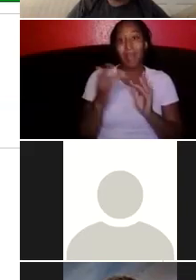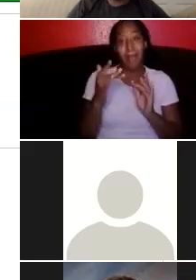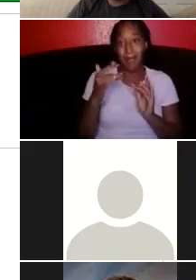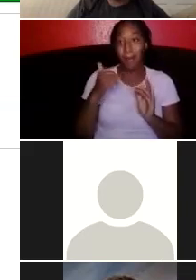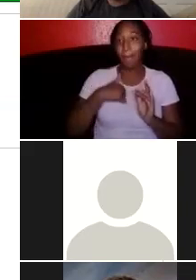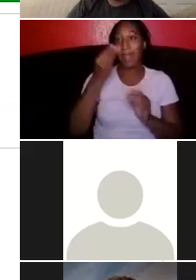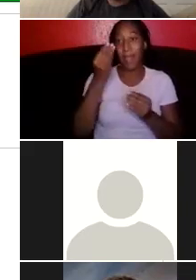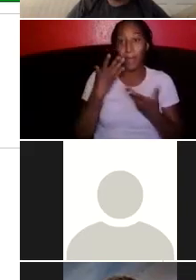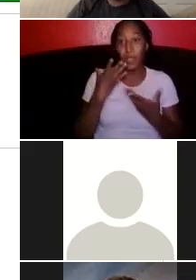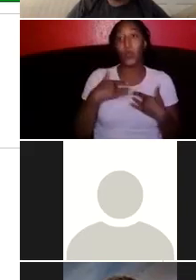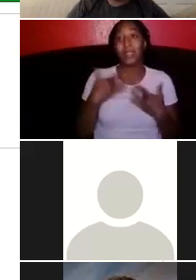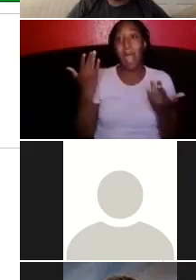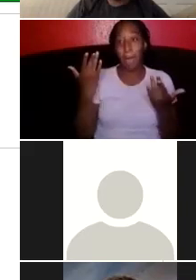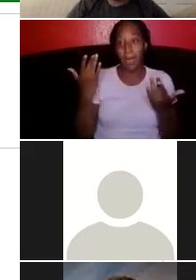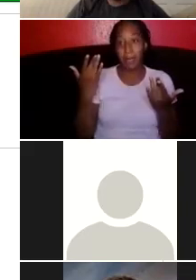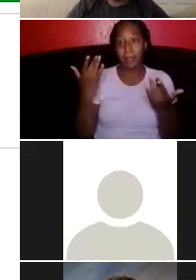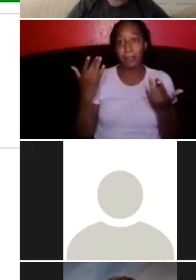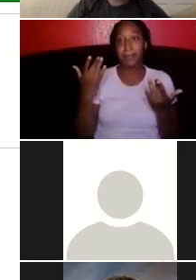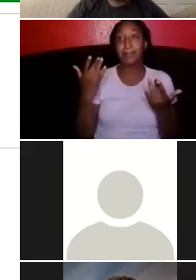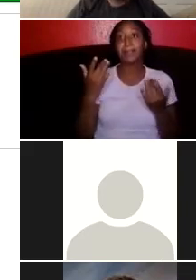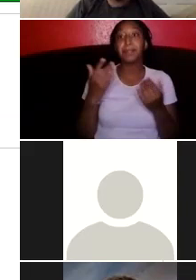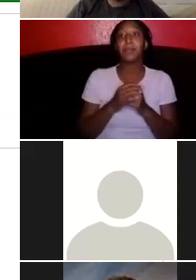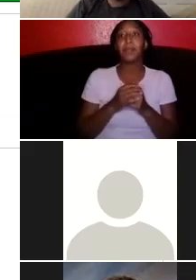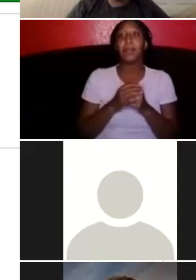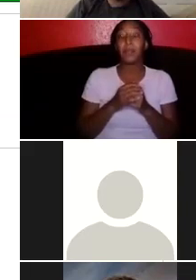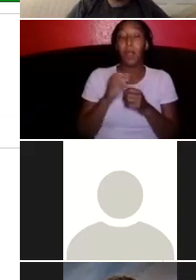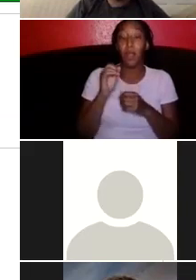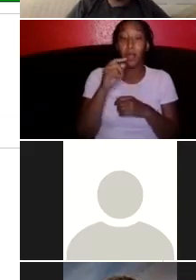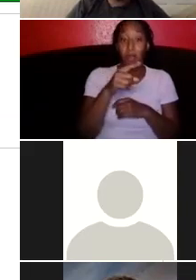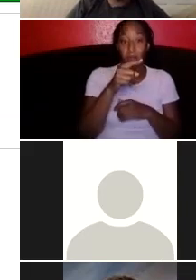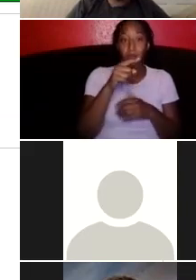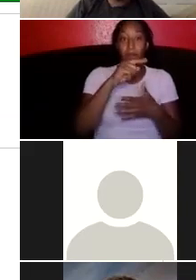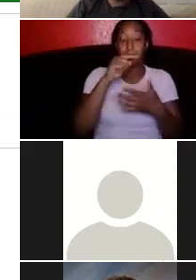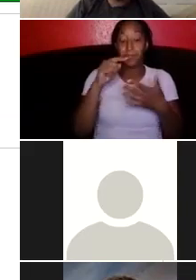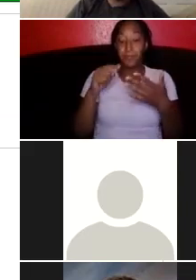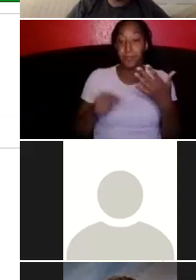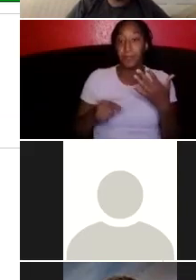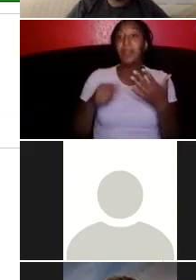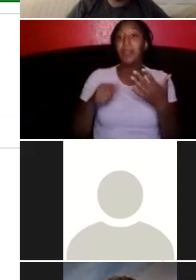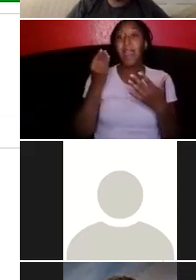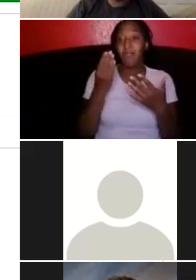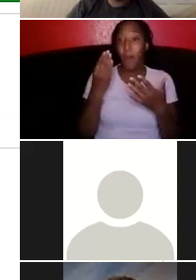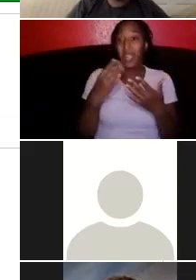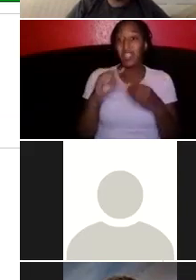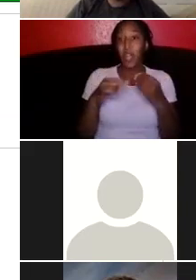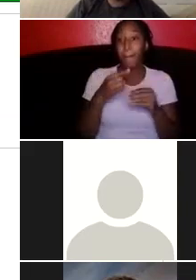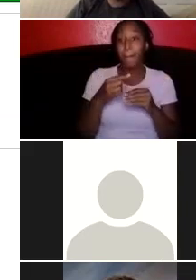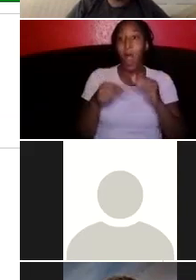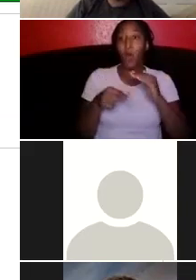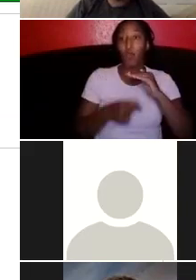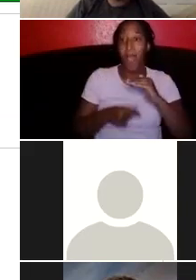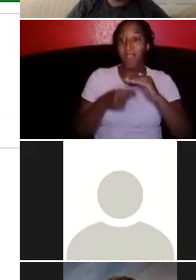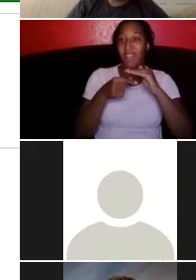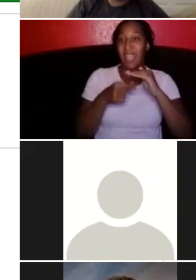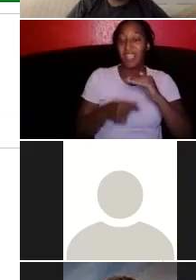are some materials to help you with the gravitation topic. Chapter 6 in your textbook deals with